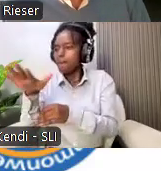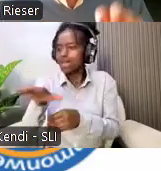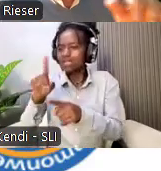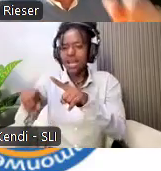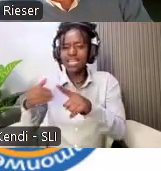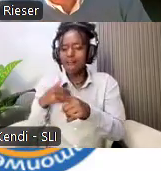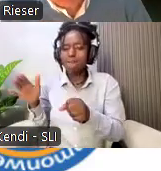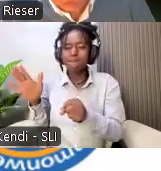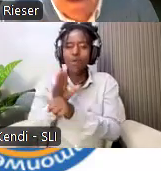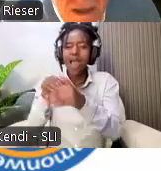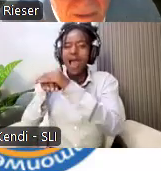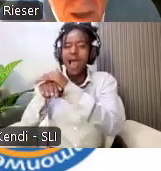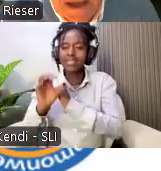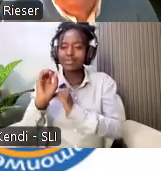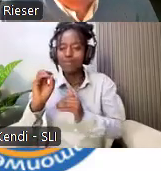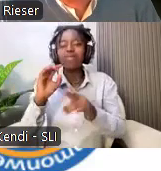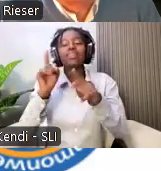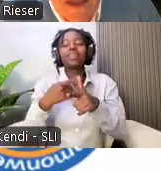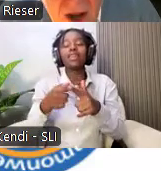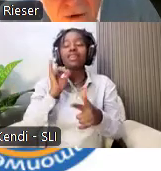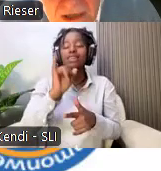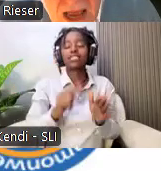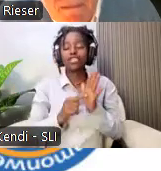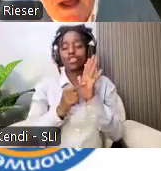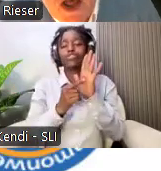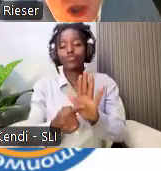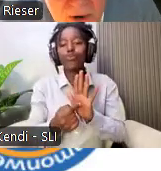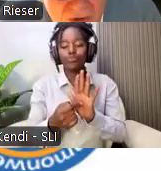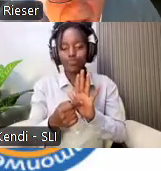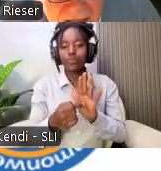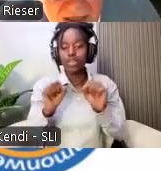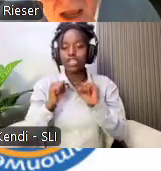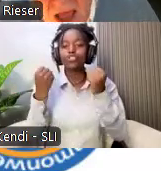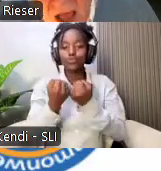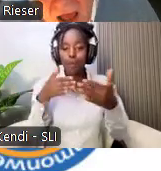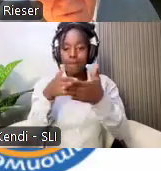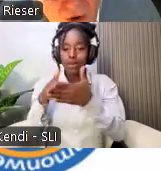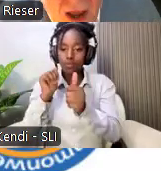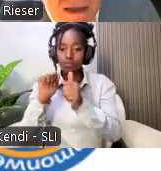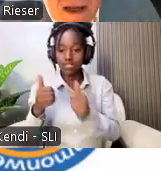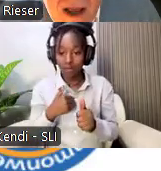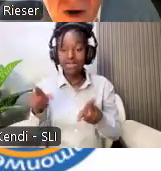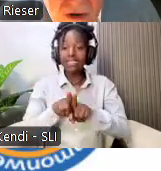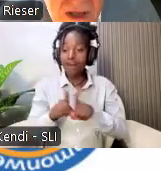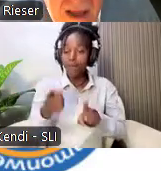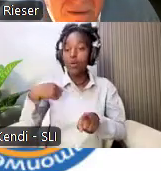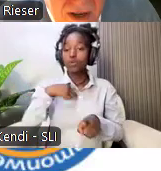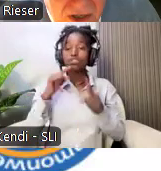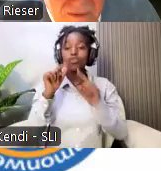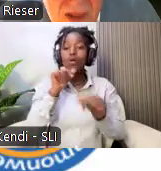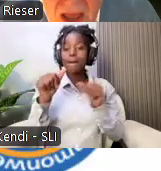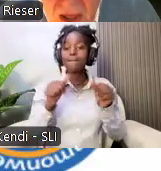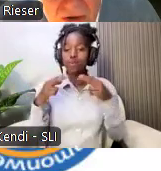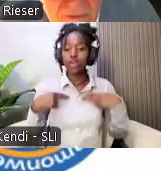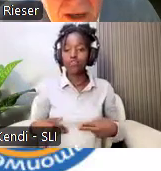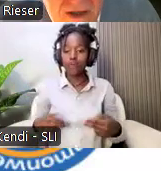basis with others. That is the social model of disability, and it then opens up human rights for us across that